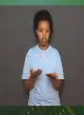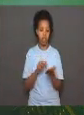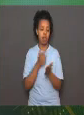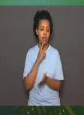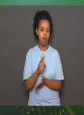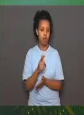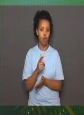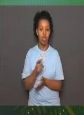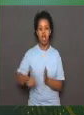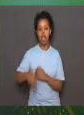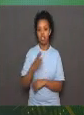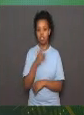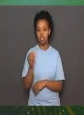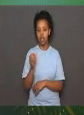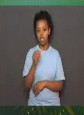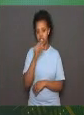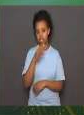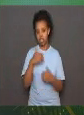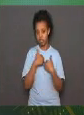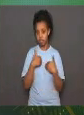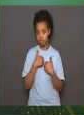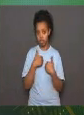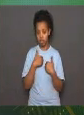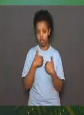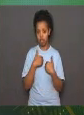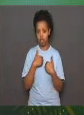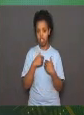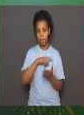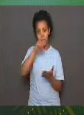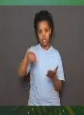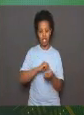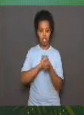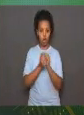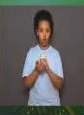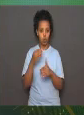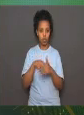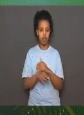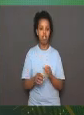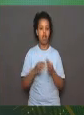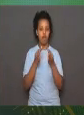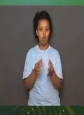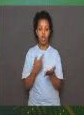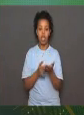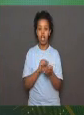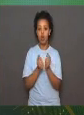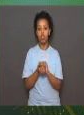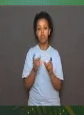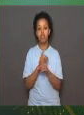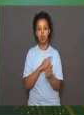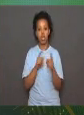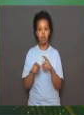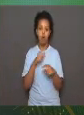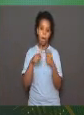and animals go through cycle changes. These changes happen